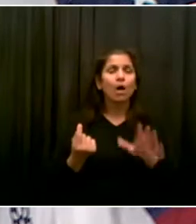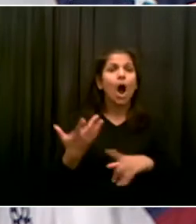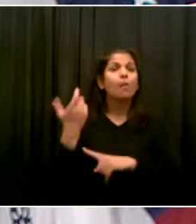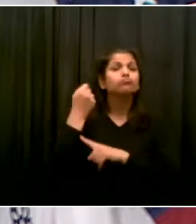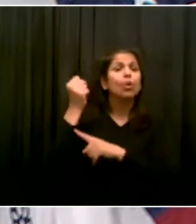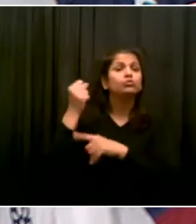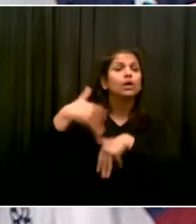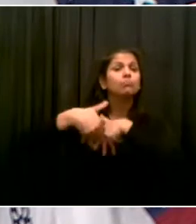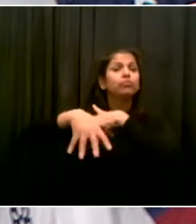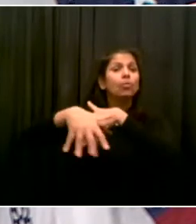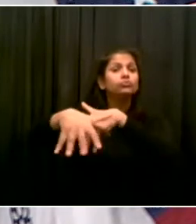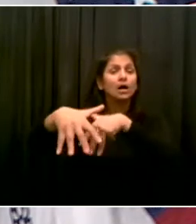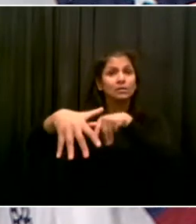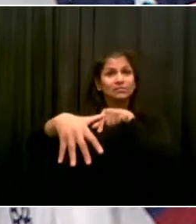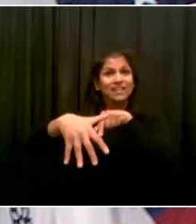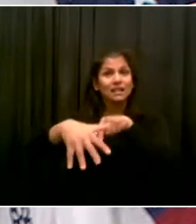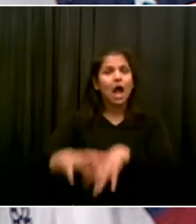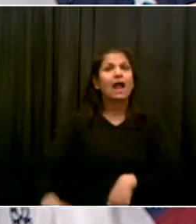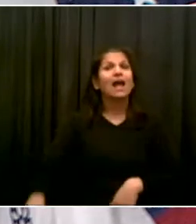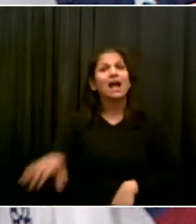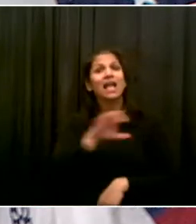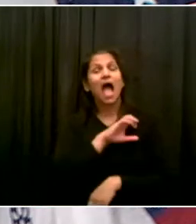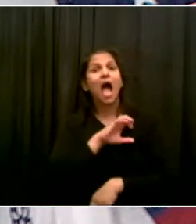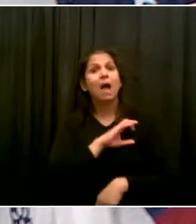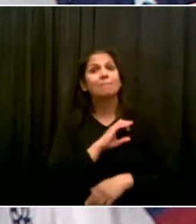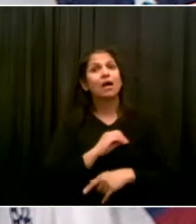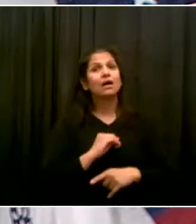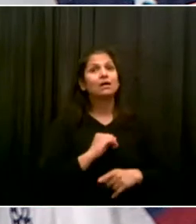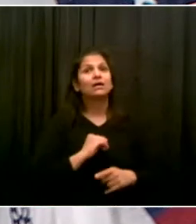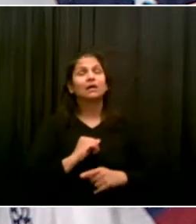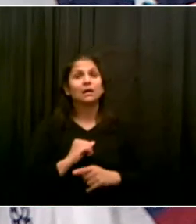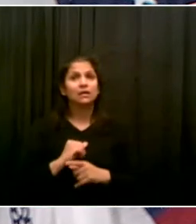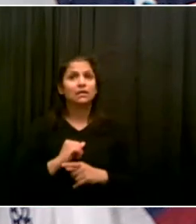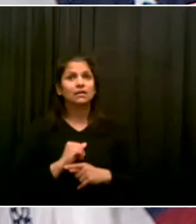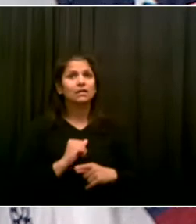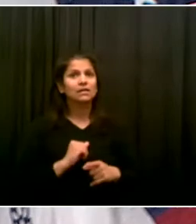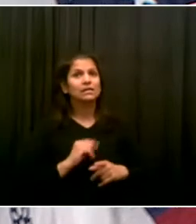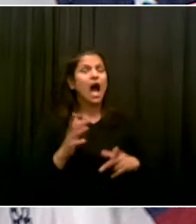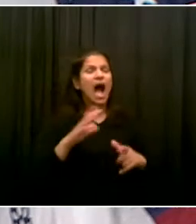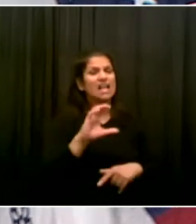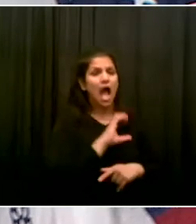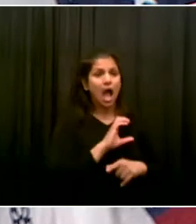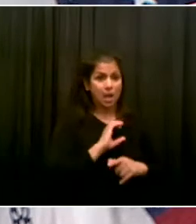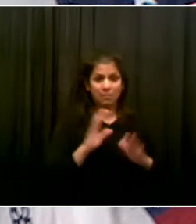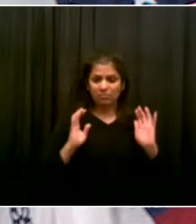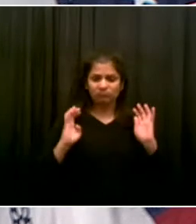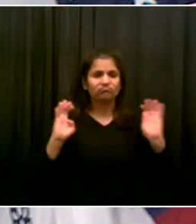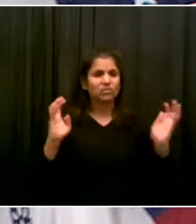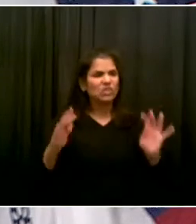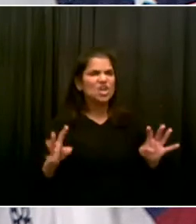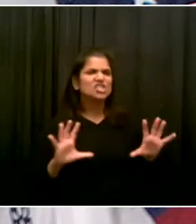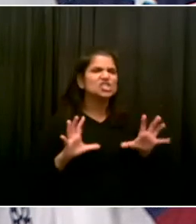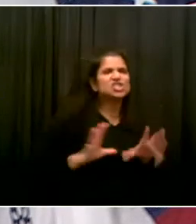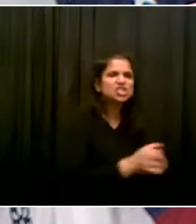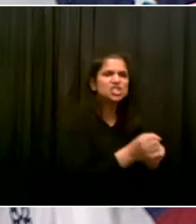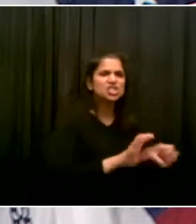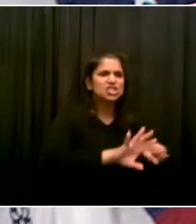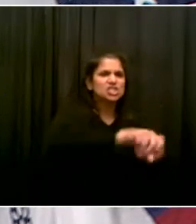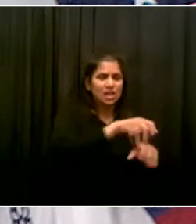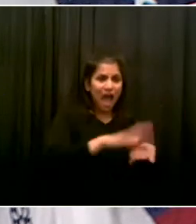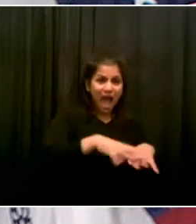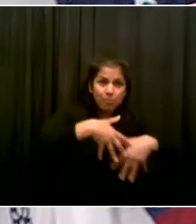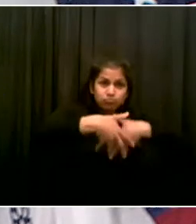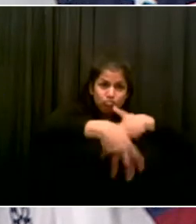time, you said that the public will get an update video by video of what